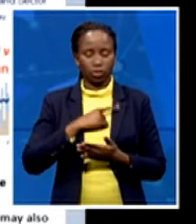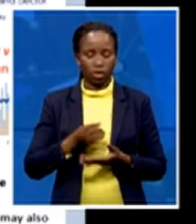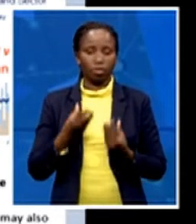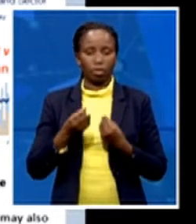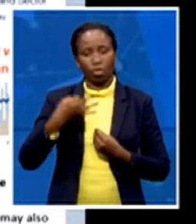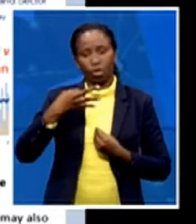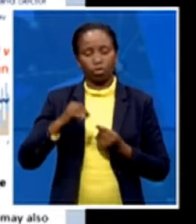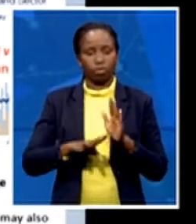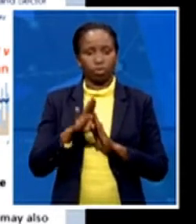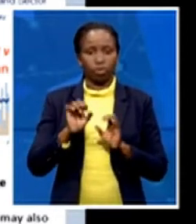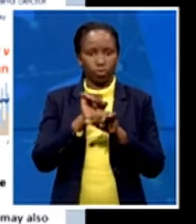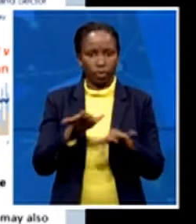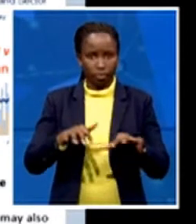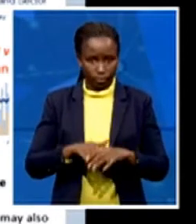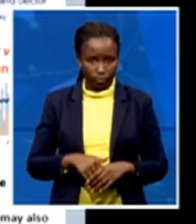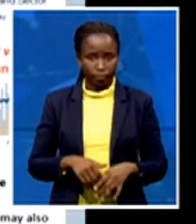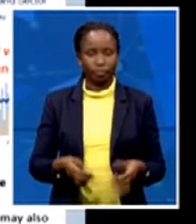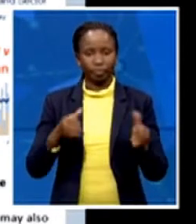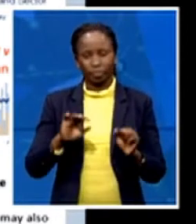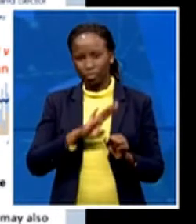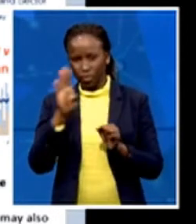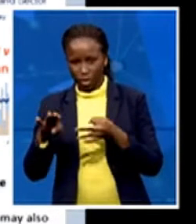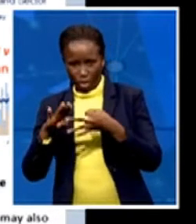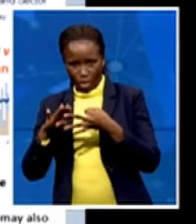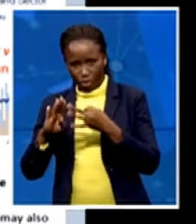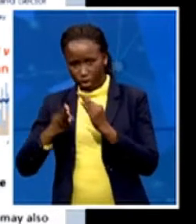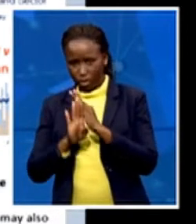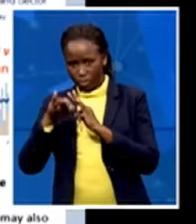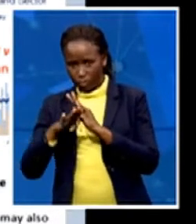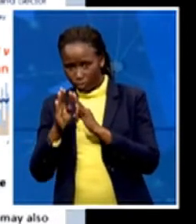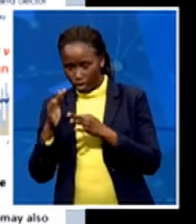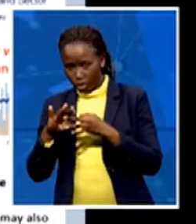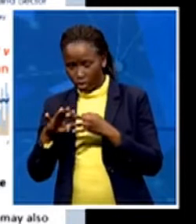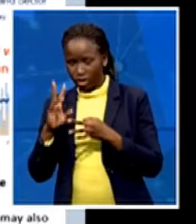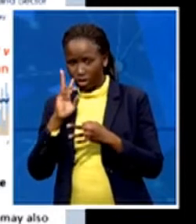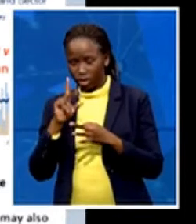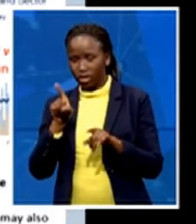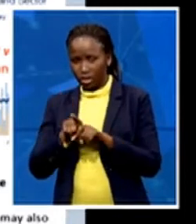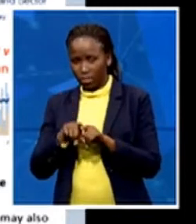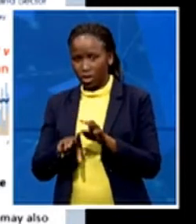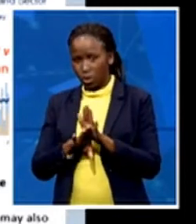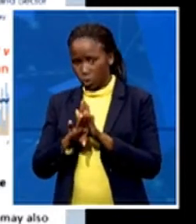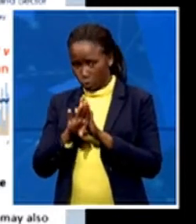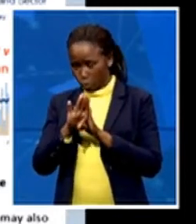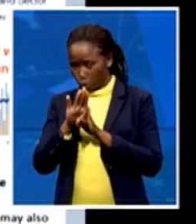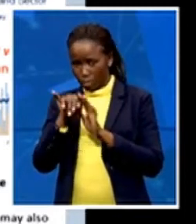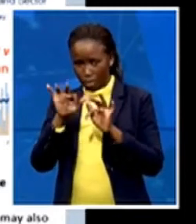left, you will see also there's an acceleration on proportion positive cases going to the laboratory. It's now above 10%